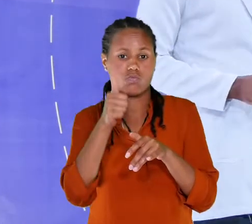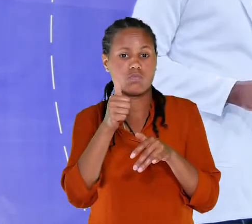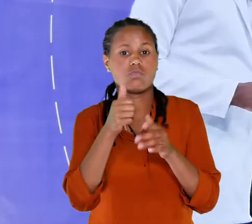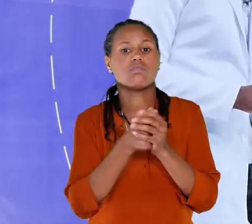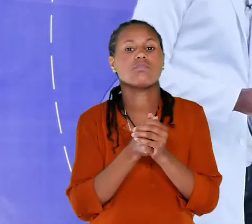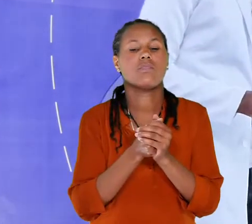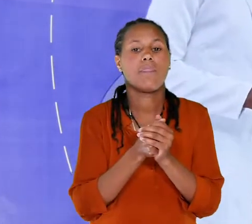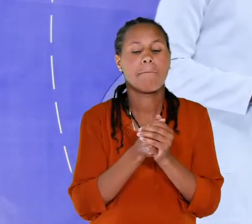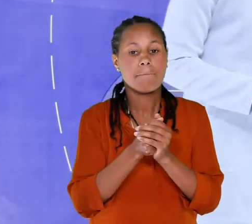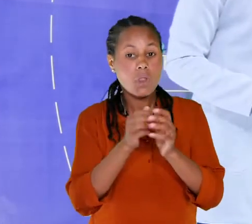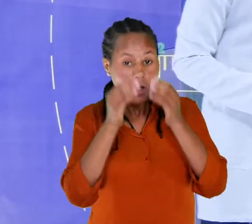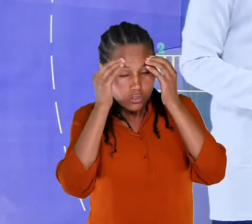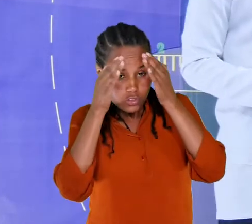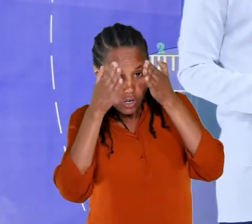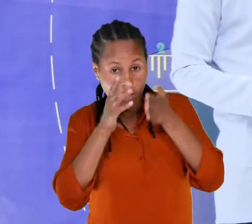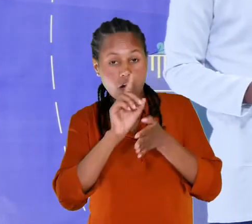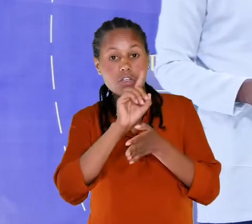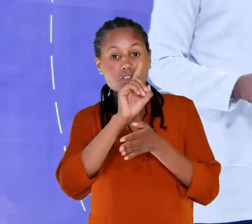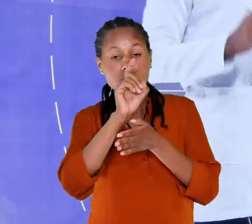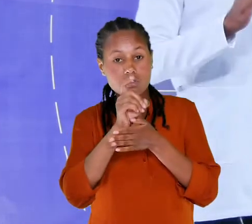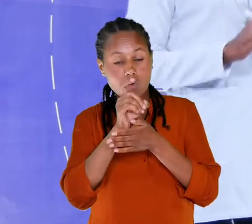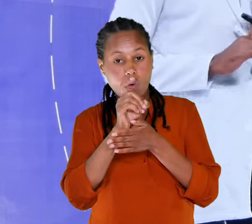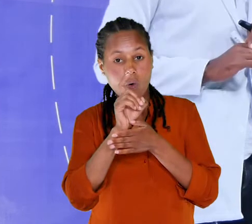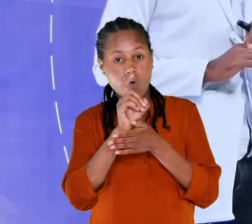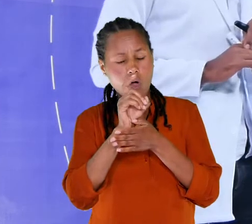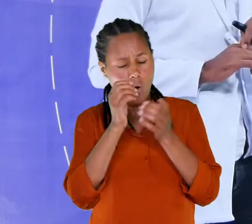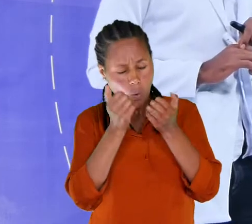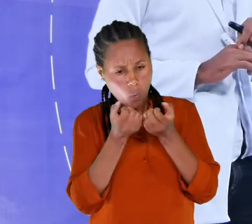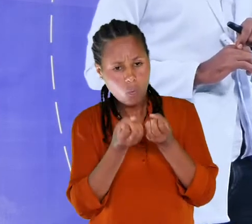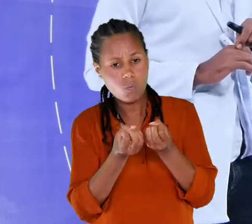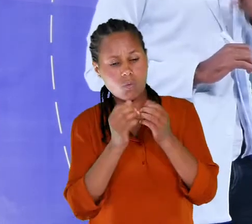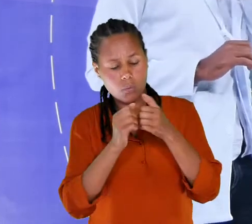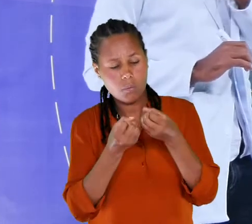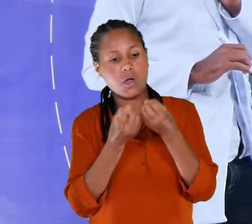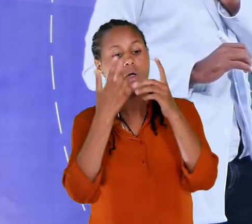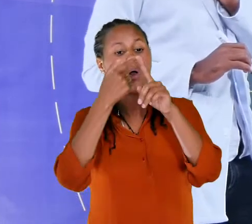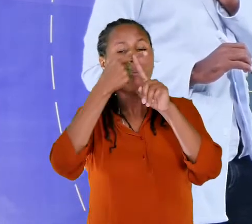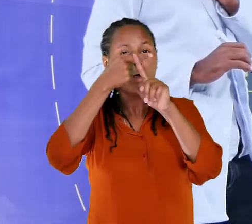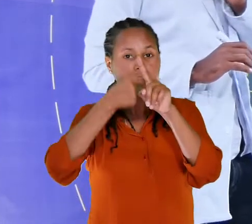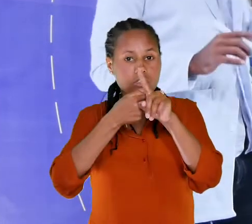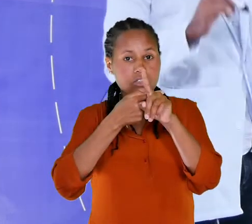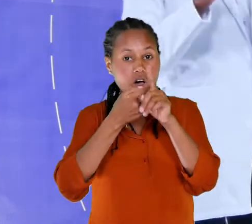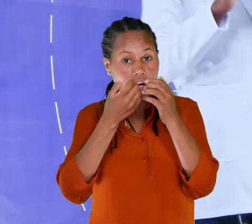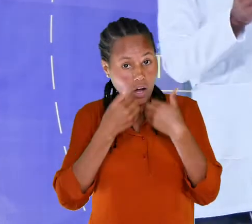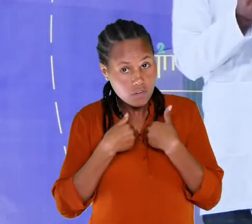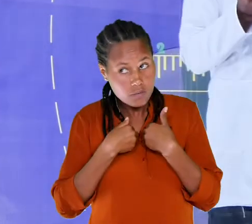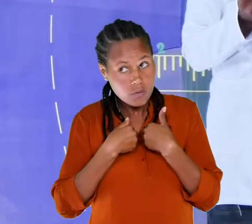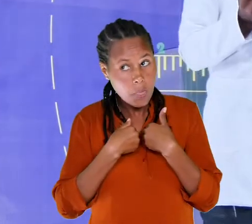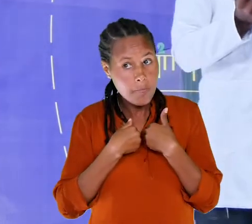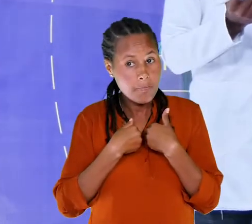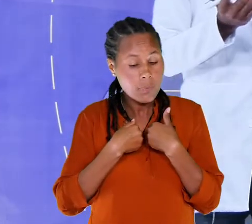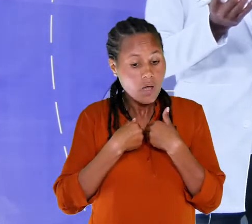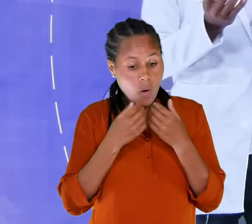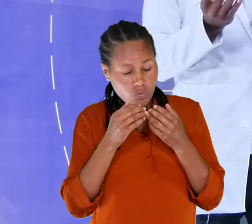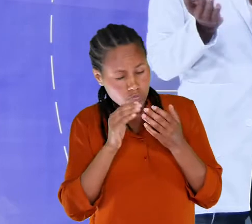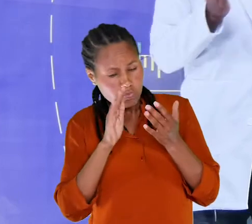Teacher asked here, how many months are there in a year? How many months are there? Maybe this can